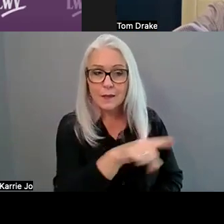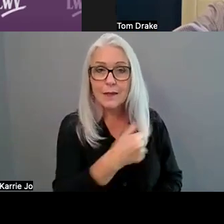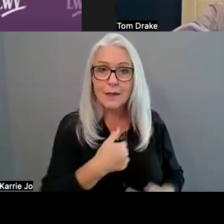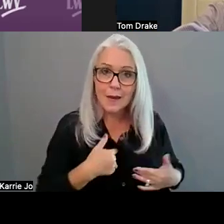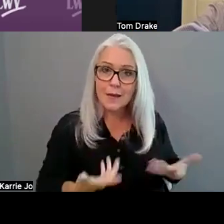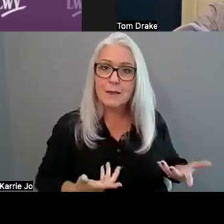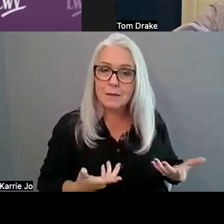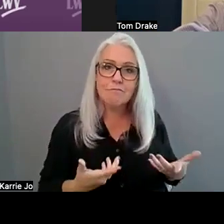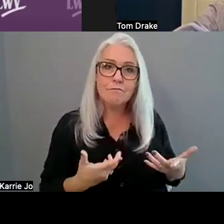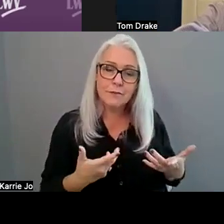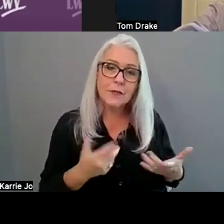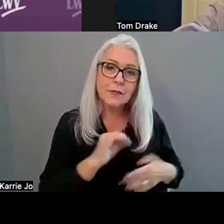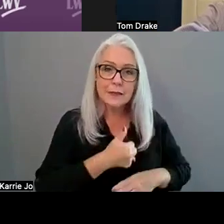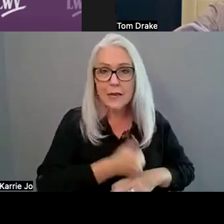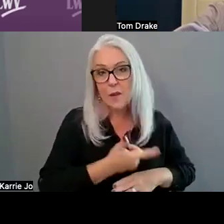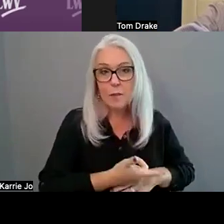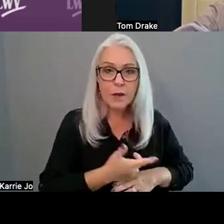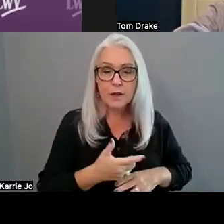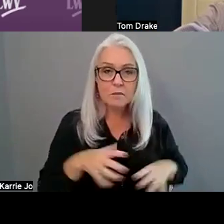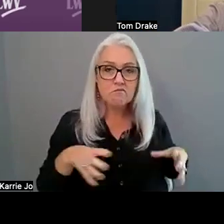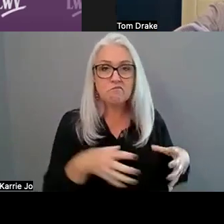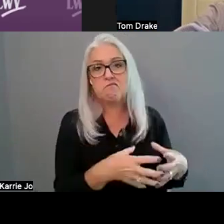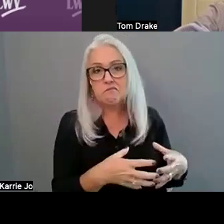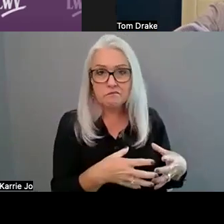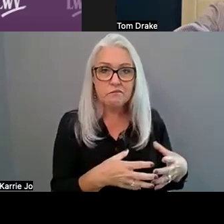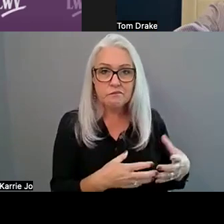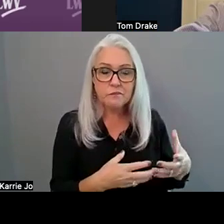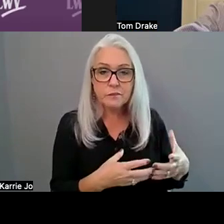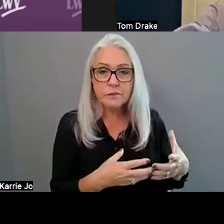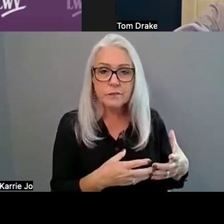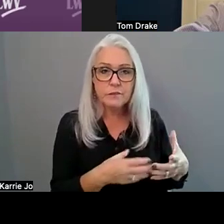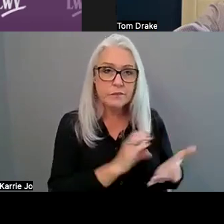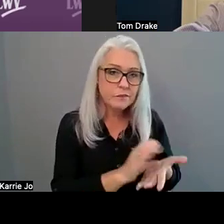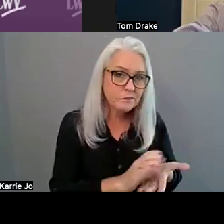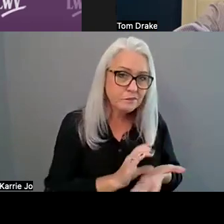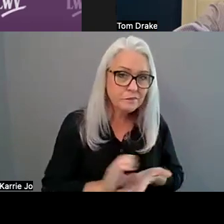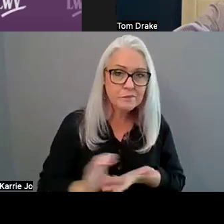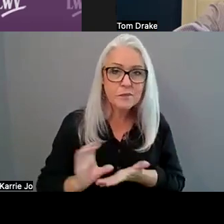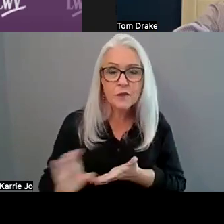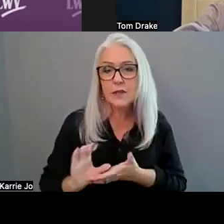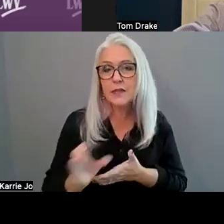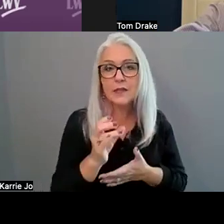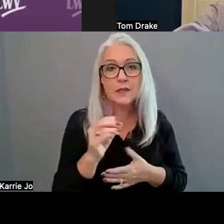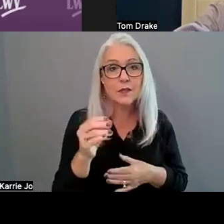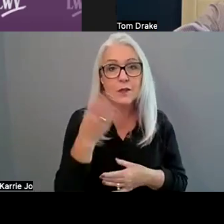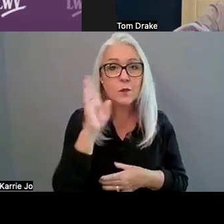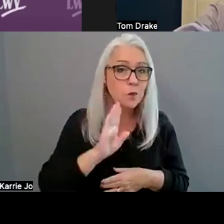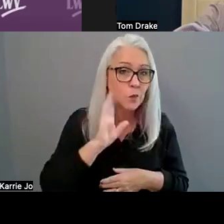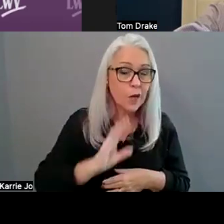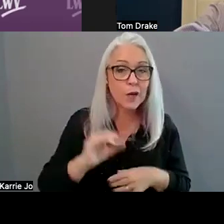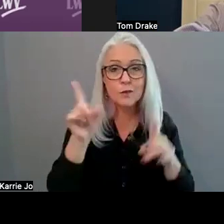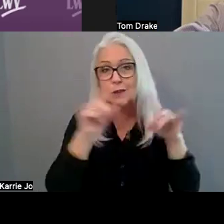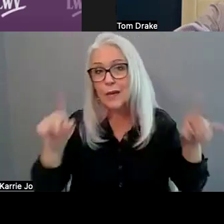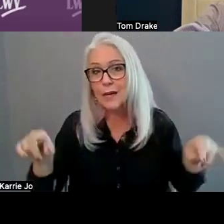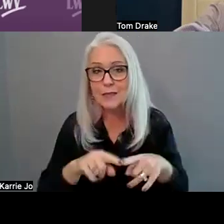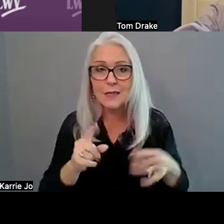PAC that is funding signs, these brown signs around the village that support